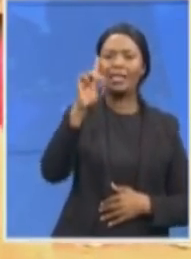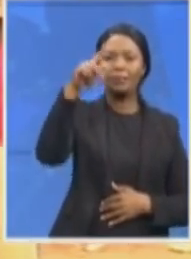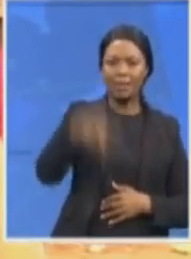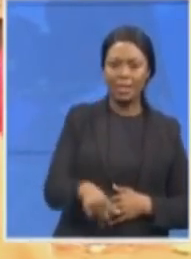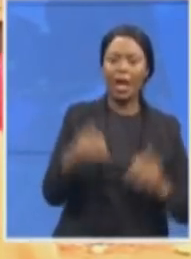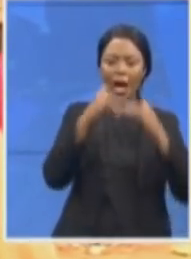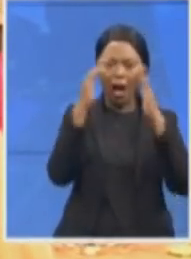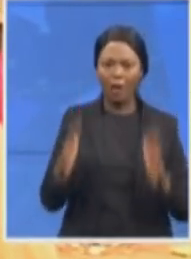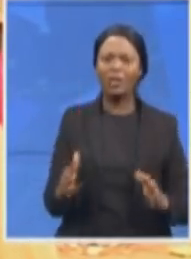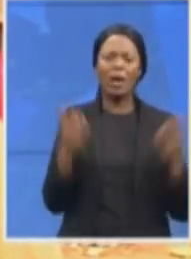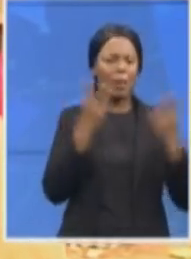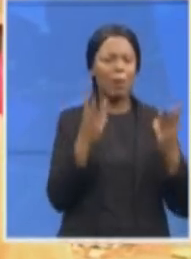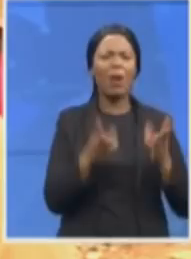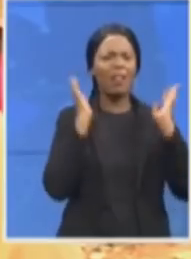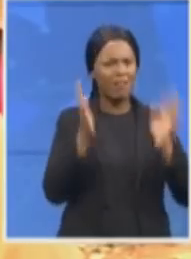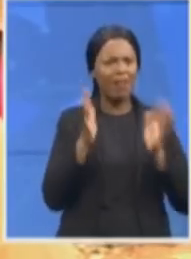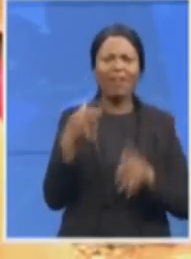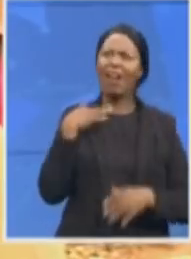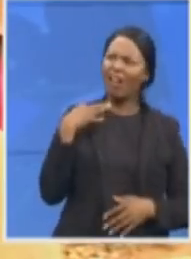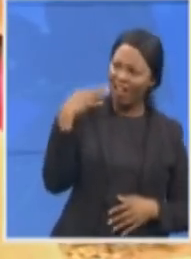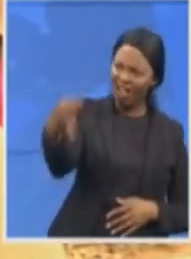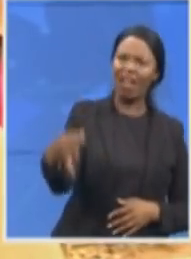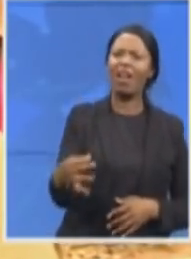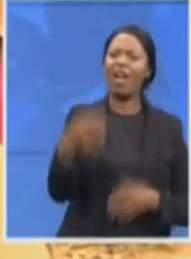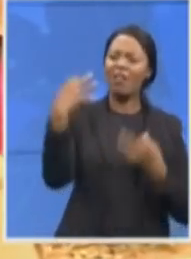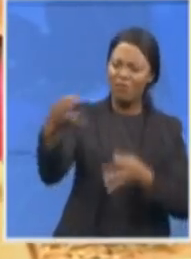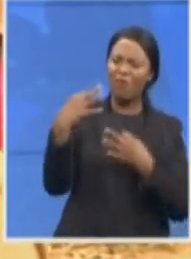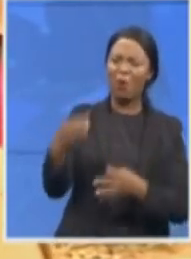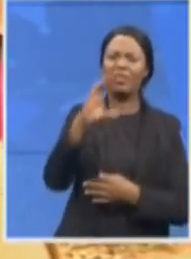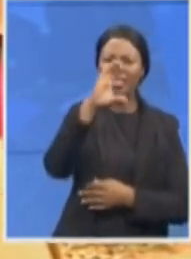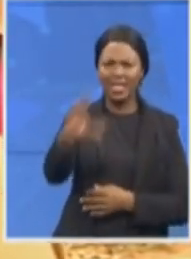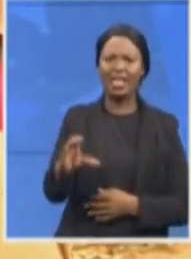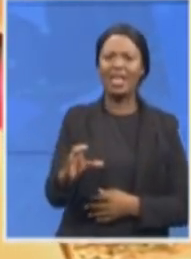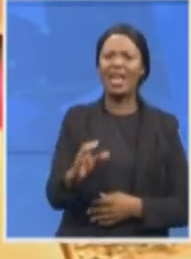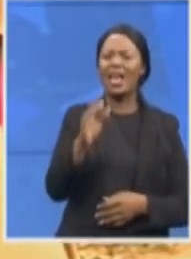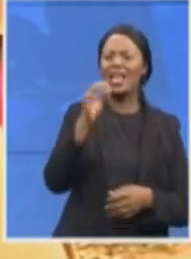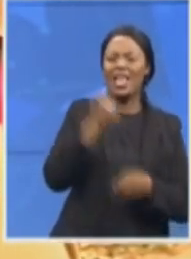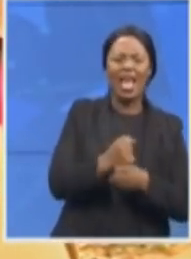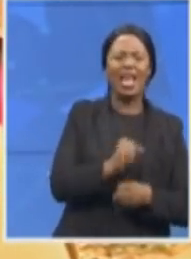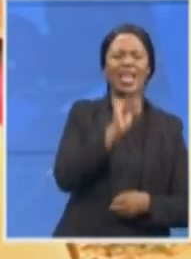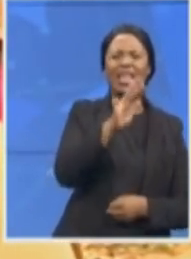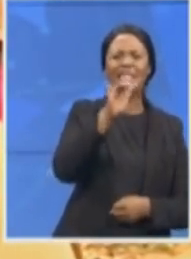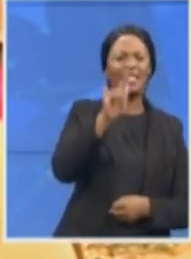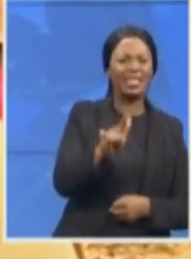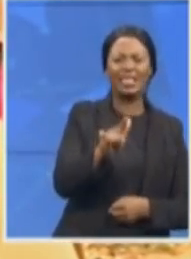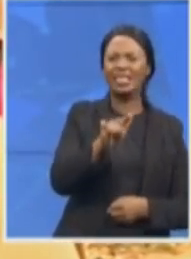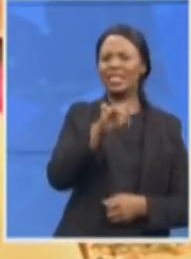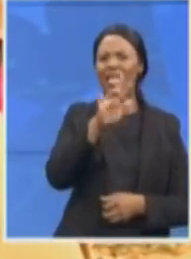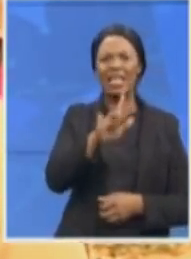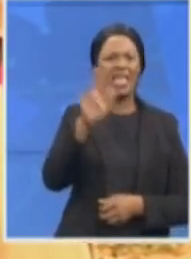Form C. Since they applied the house 96, 97, 98. We've got plus or minus 300 people here that they've got